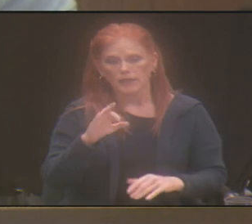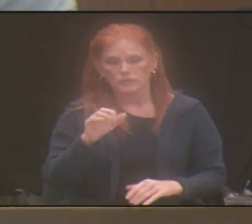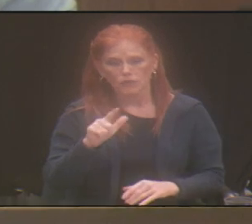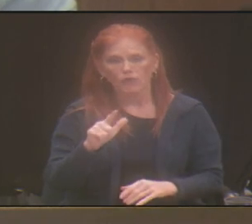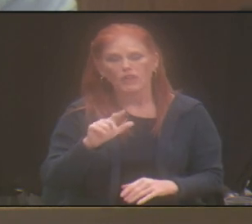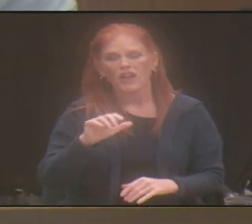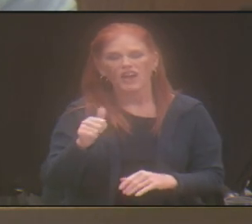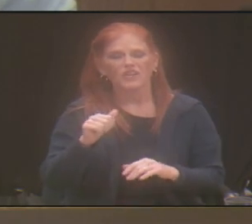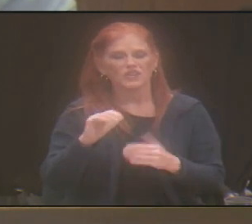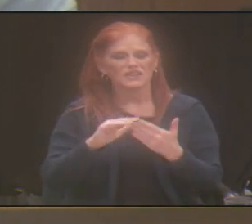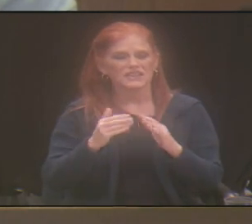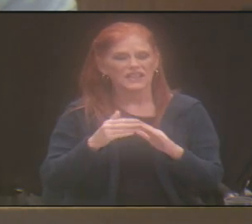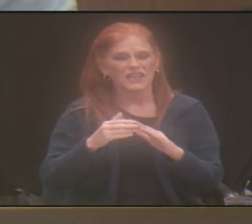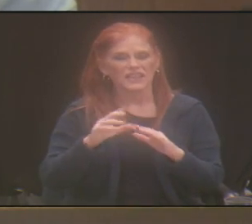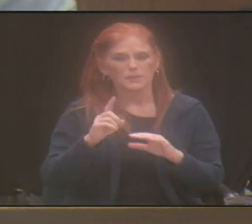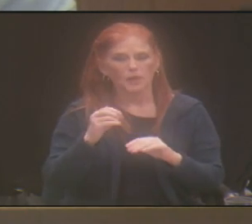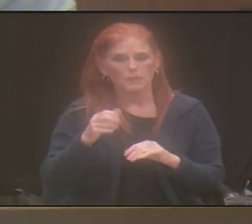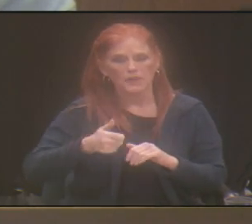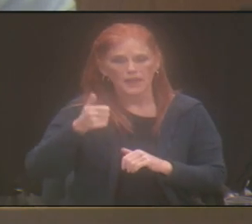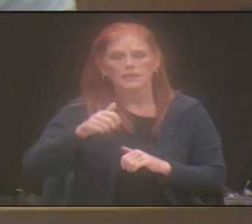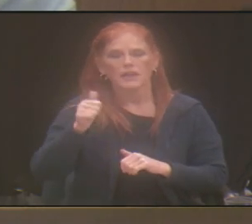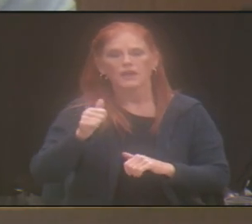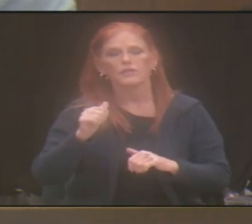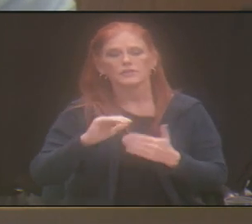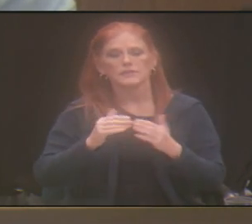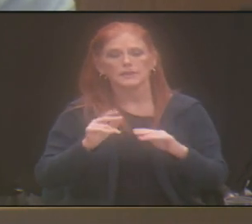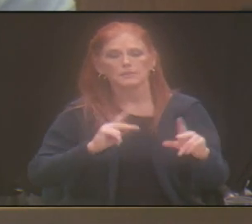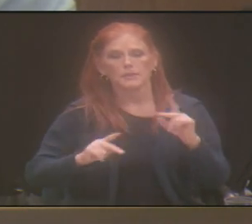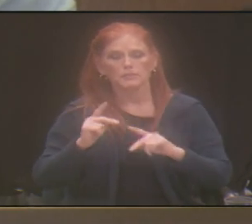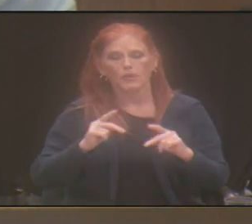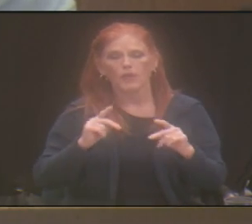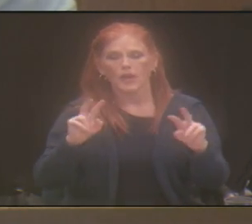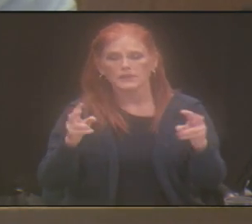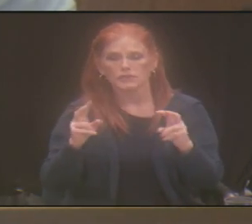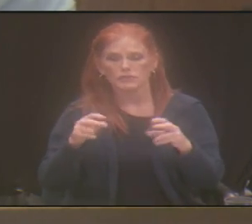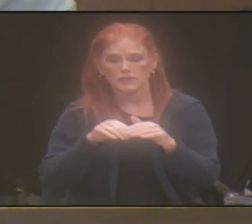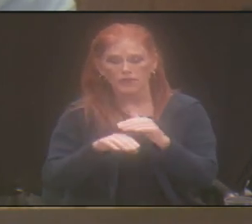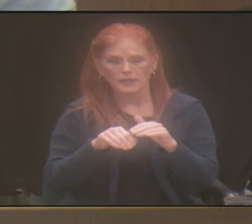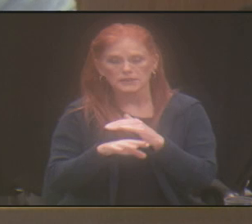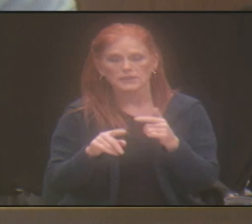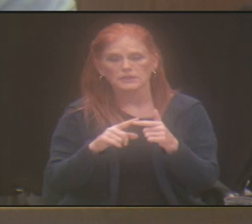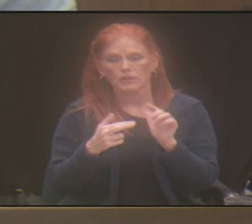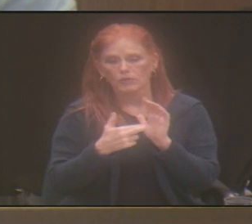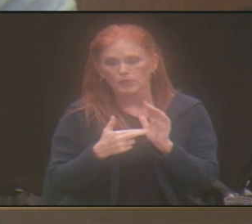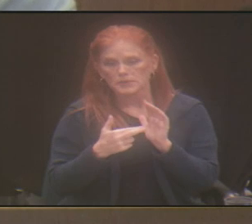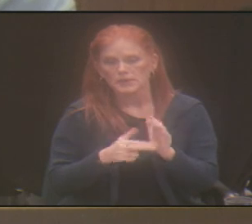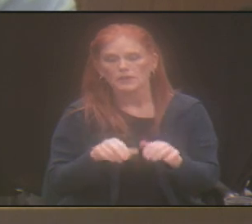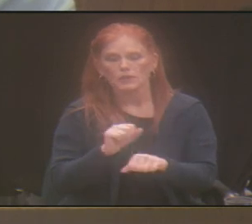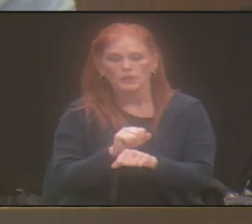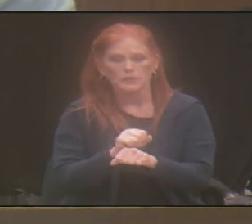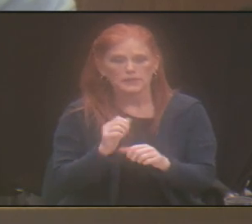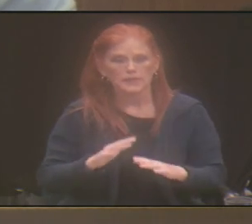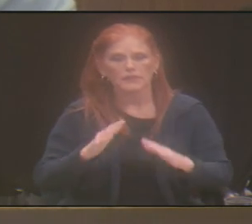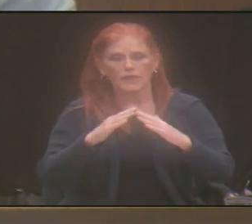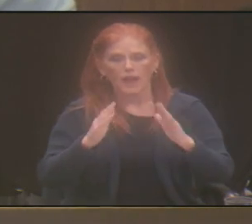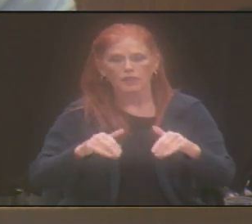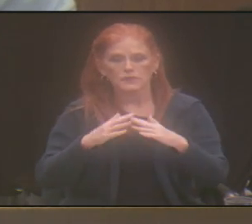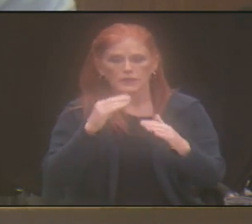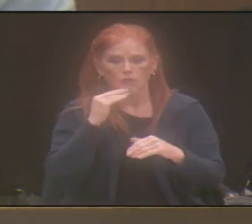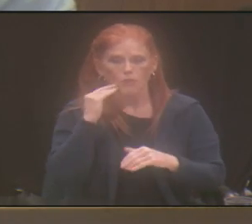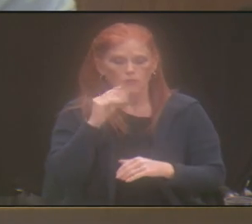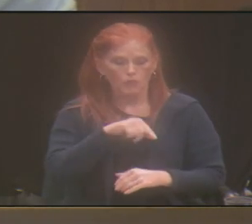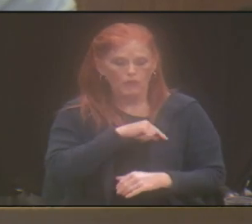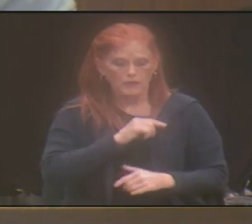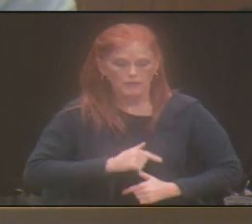and other City of Omaha personnel on issues of access, representation, employment, housing, quality of